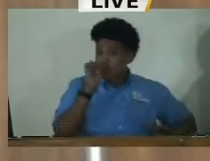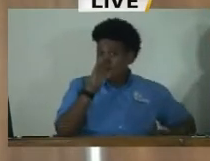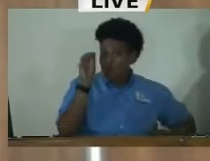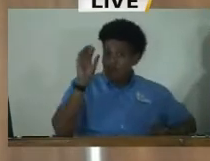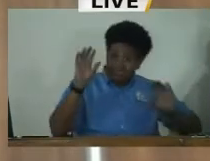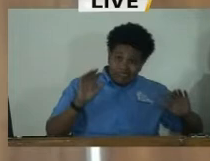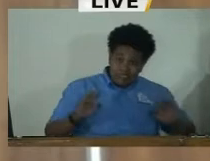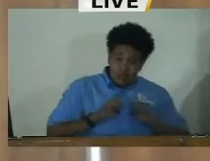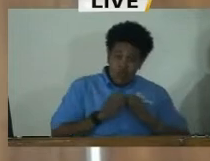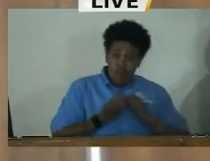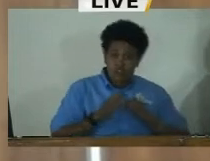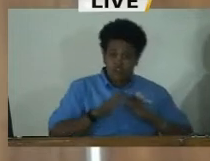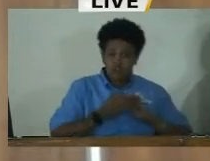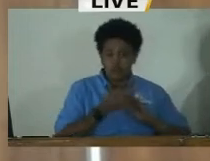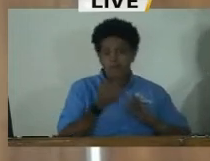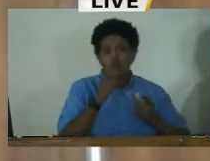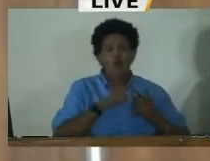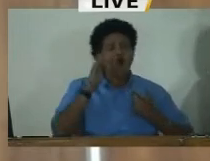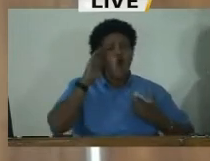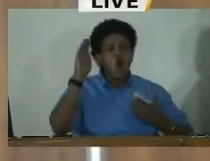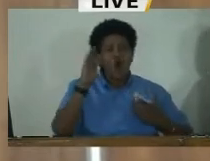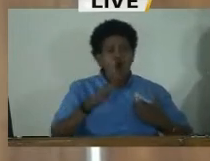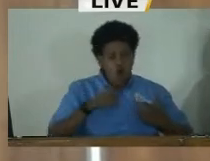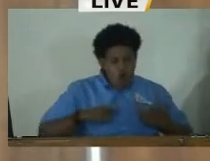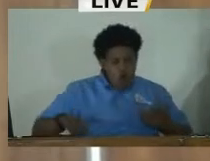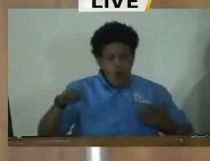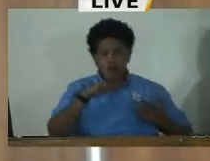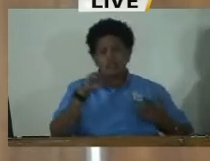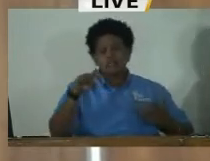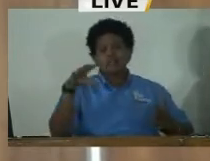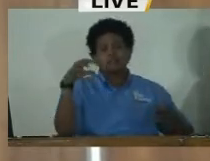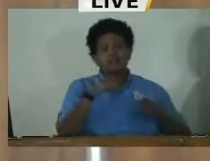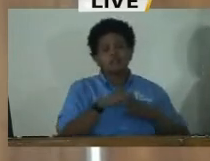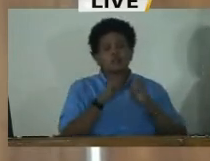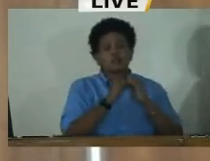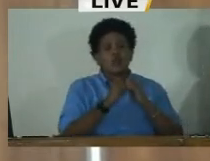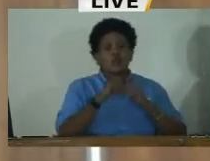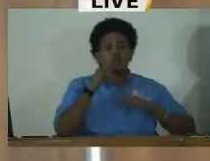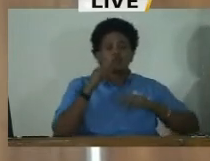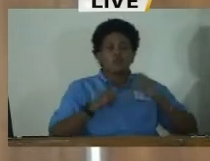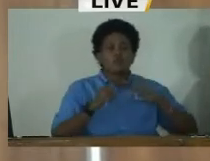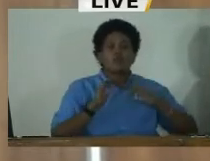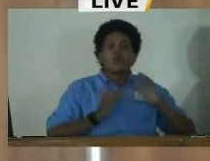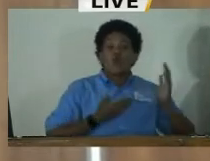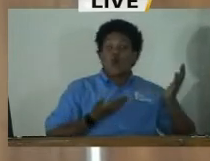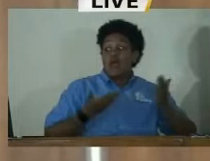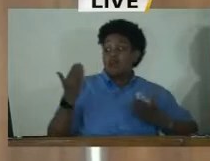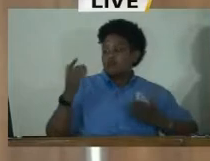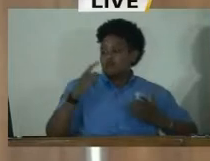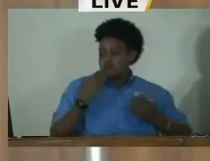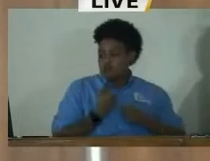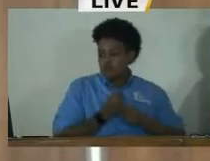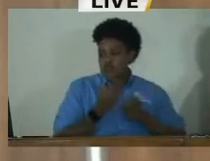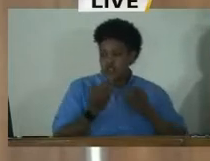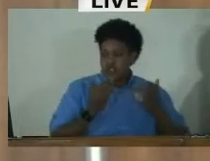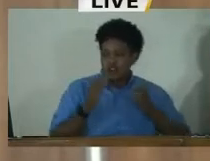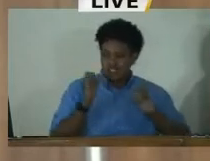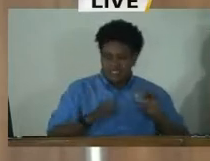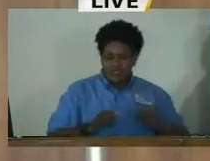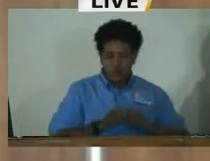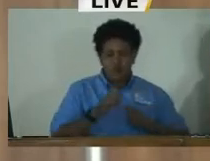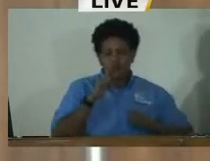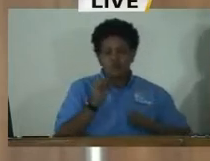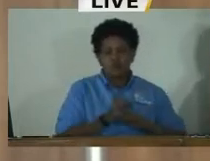sector organization of Jamaica, all of us need to get together to build our exports in goods and services with